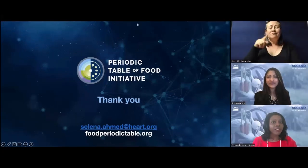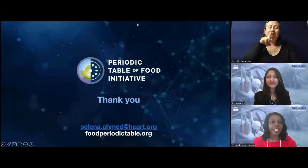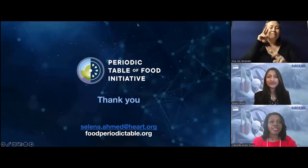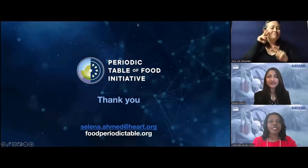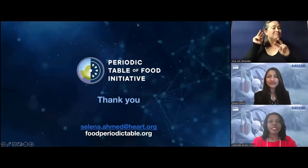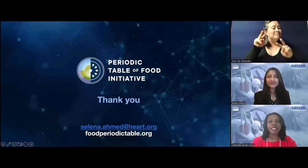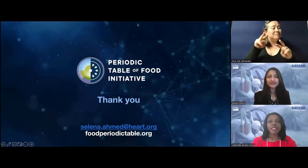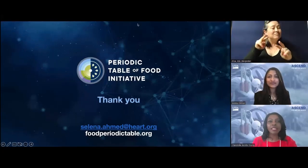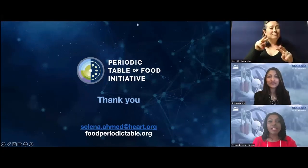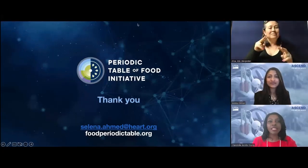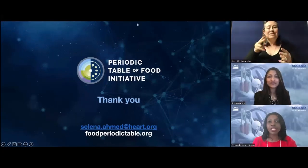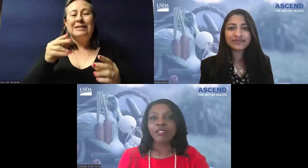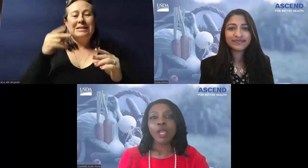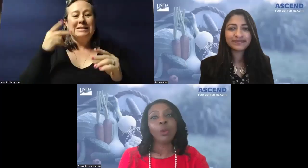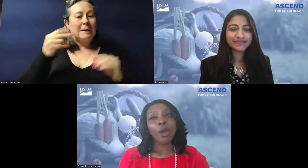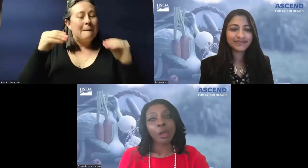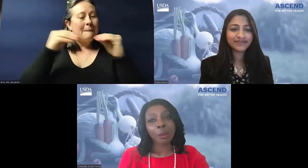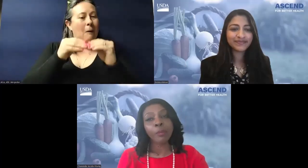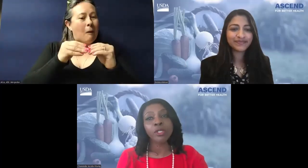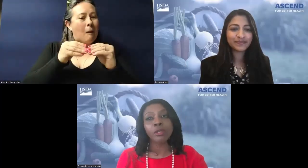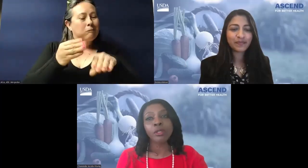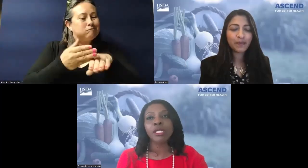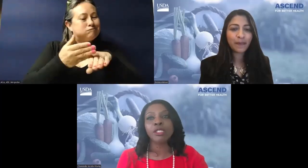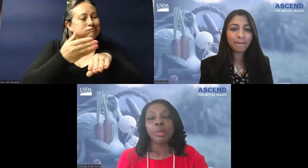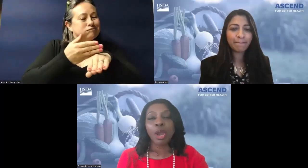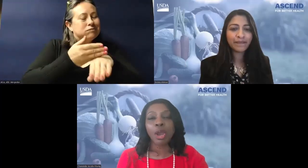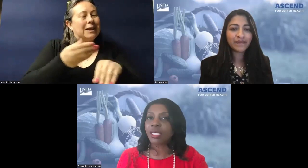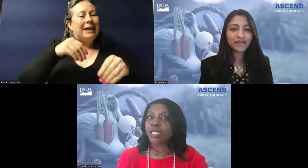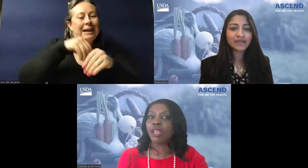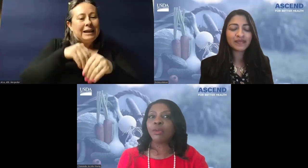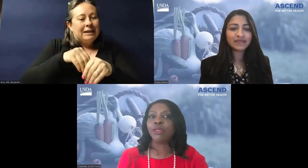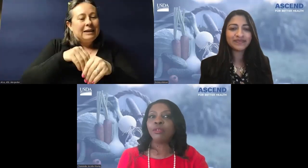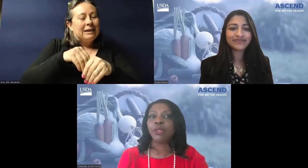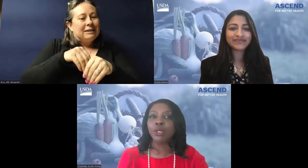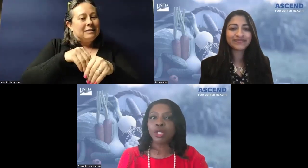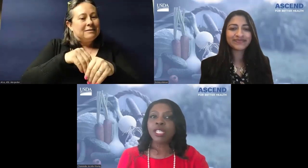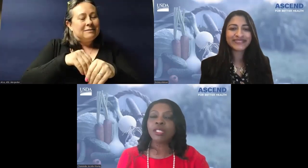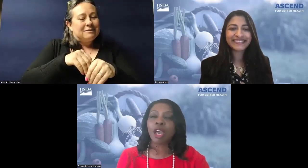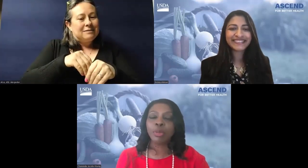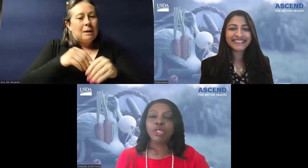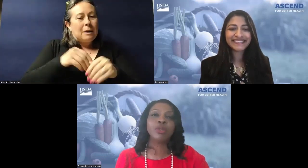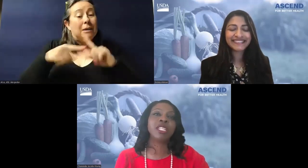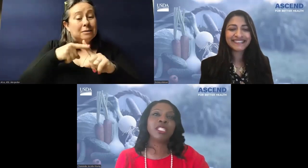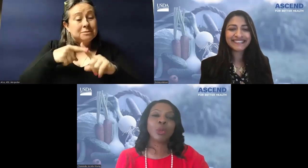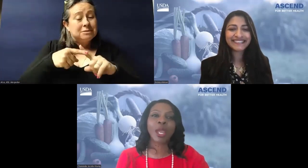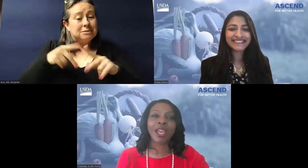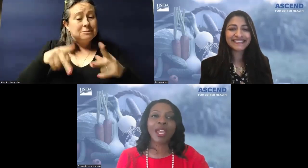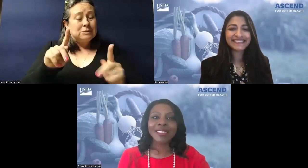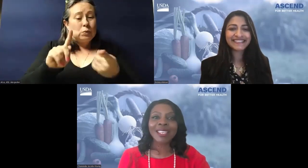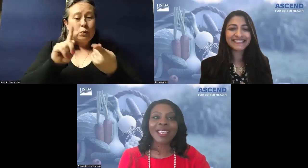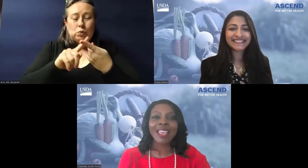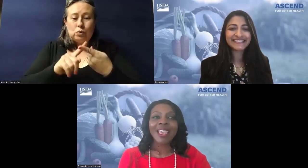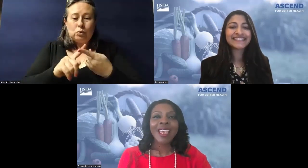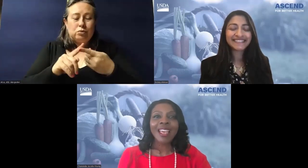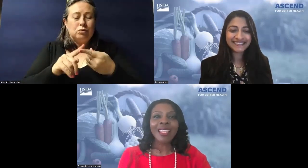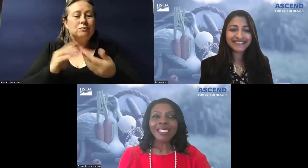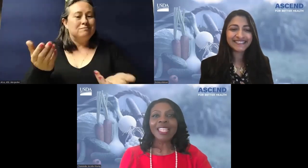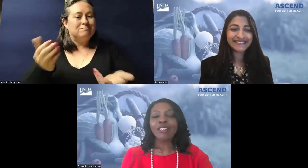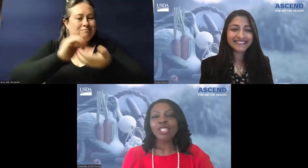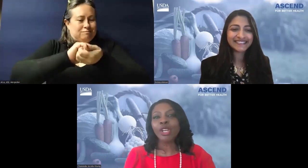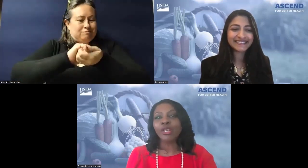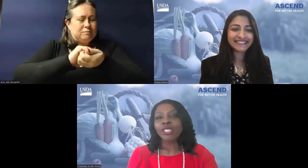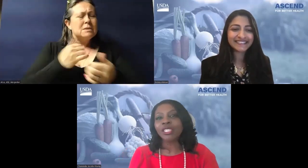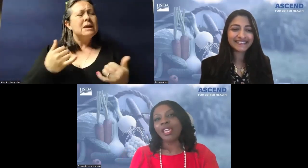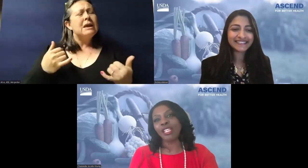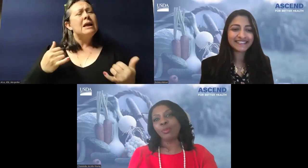further advances in this initiative and welcome opportunities to partner together in the future as opportunities arise. I'd like to